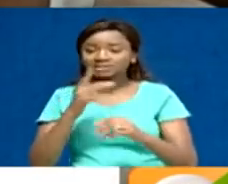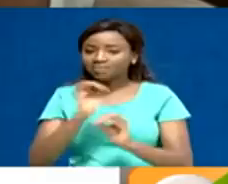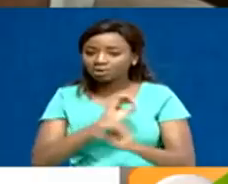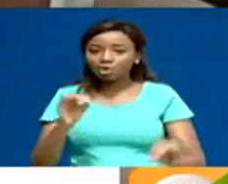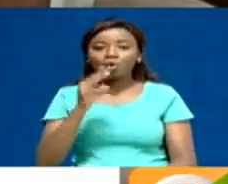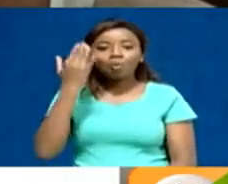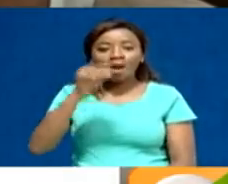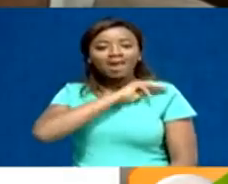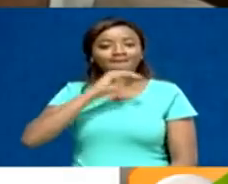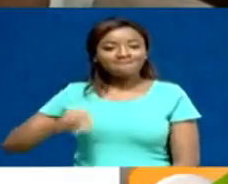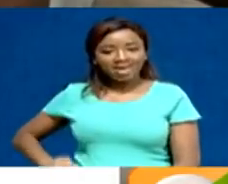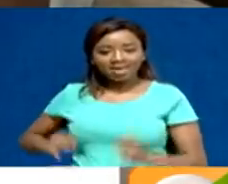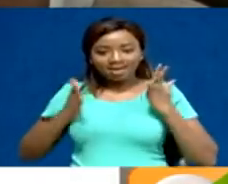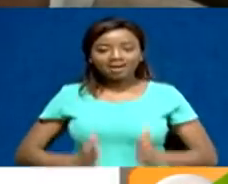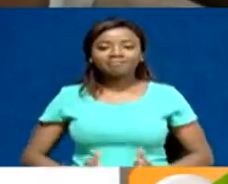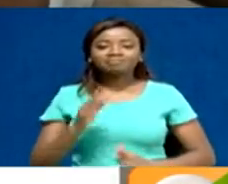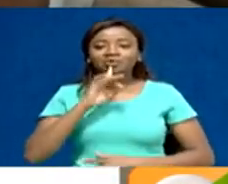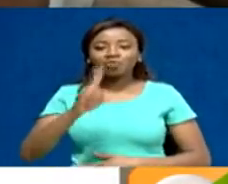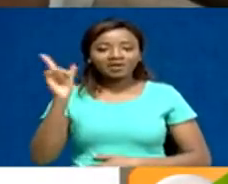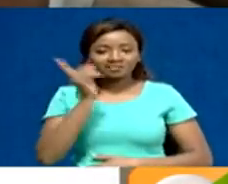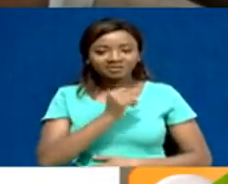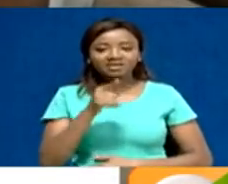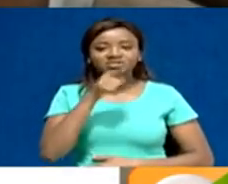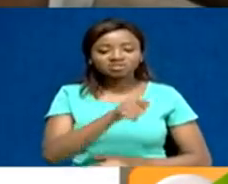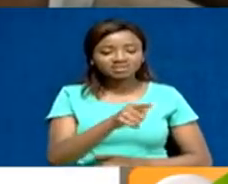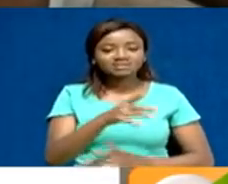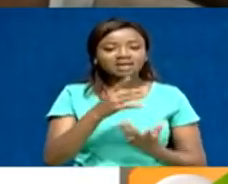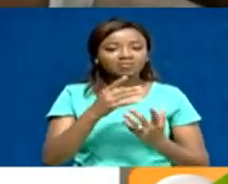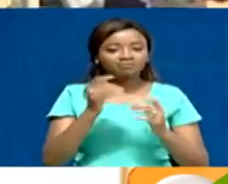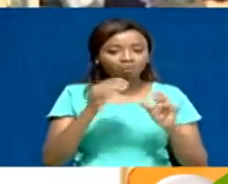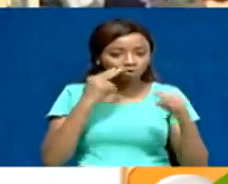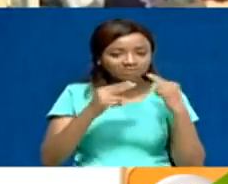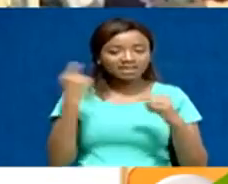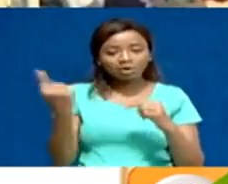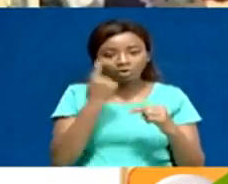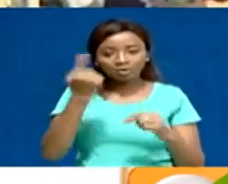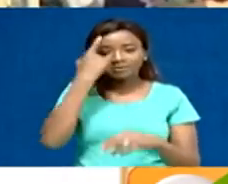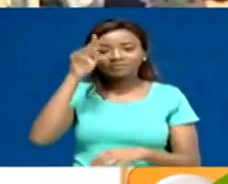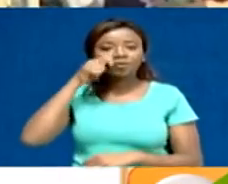has issued a directive that accommodation in this city is only for Ukrainians.